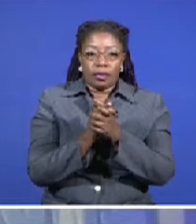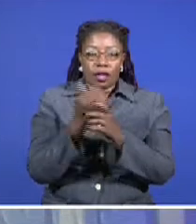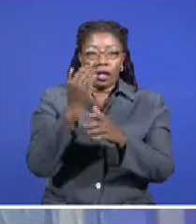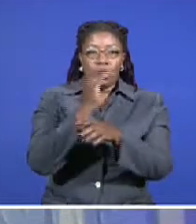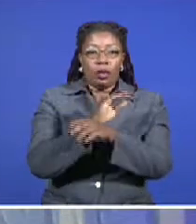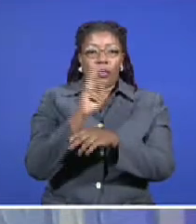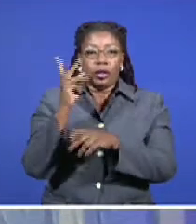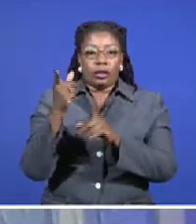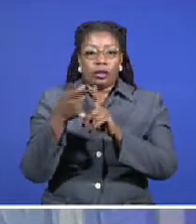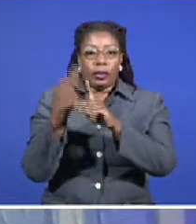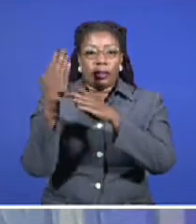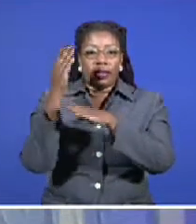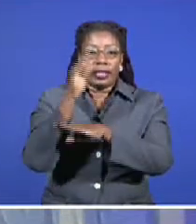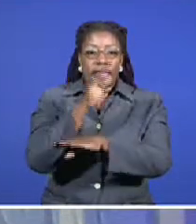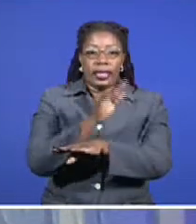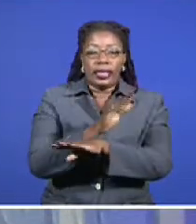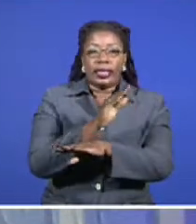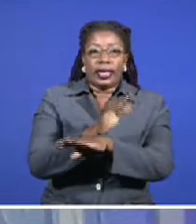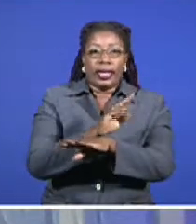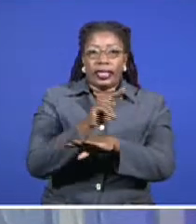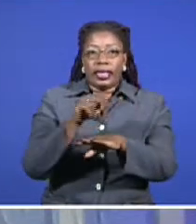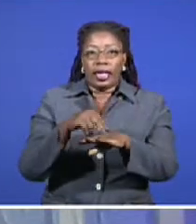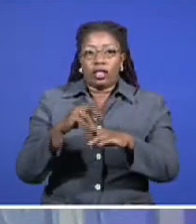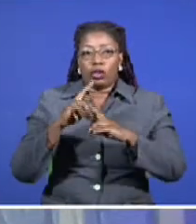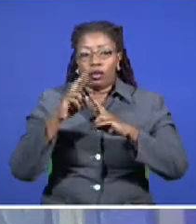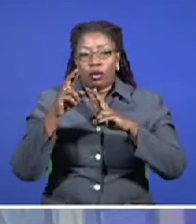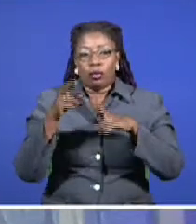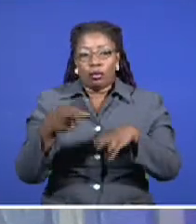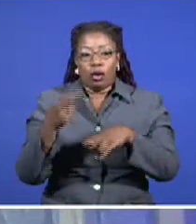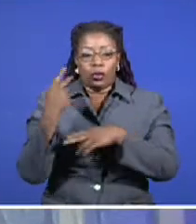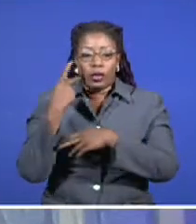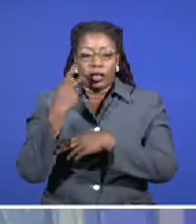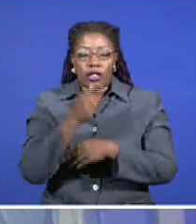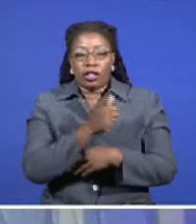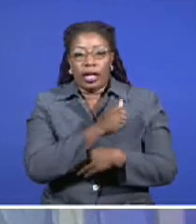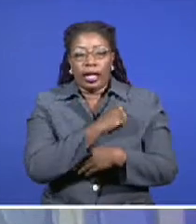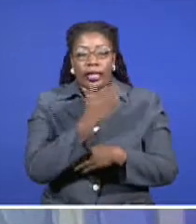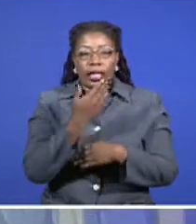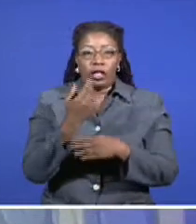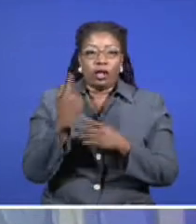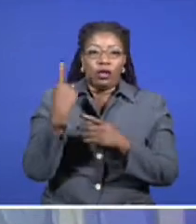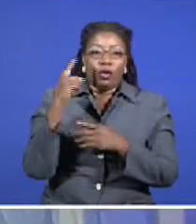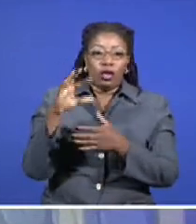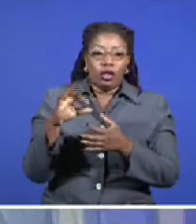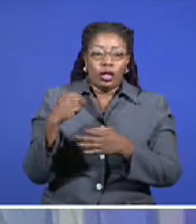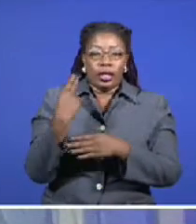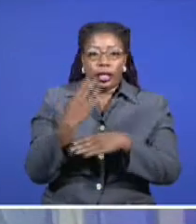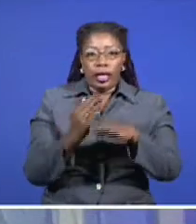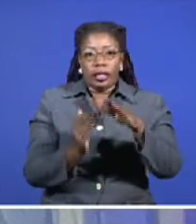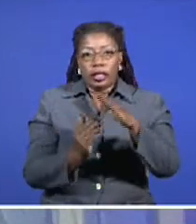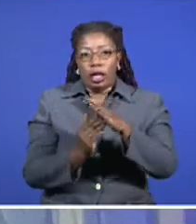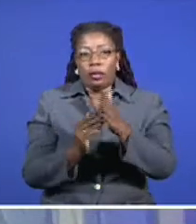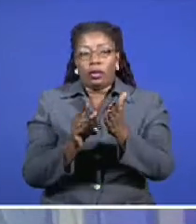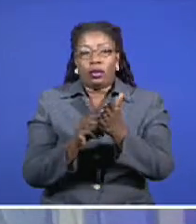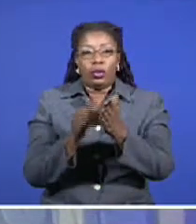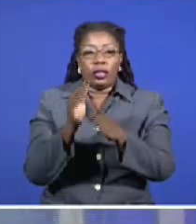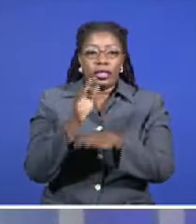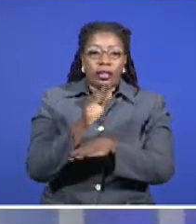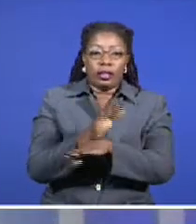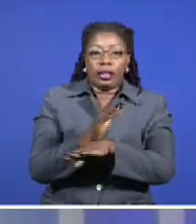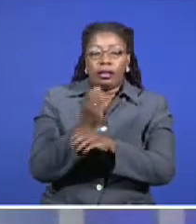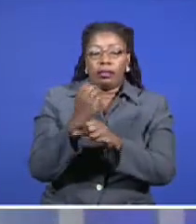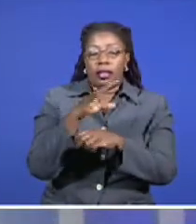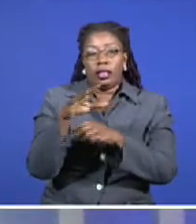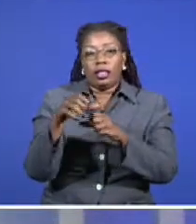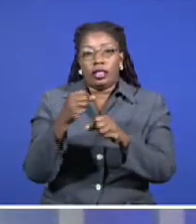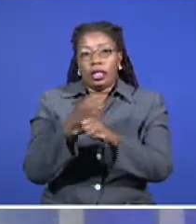Good evening and welcome to the Bahamas Tonight, the National Report. I'm Kishla Adderley. Thanks so much for joining us. Topping the news tonight, after years